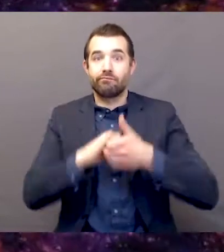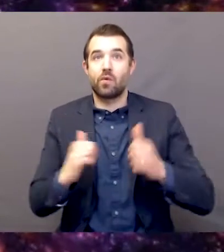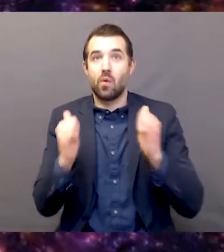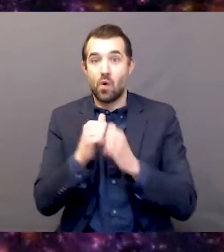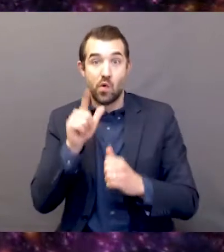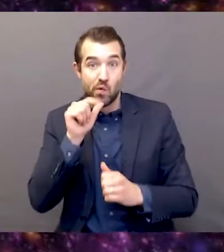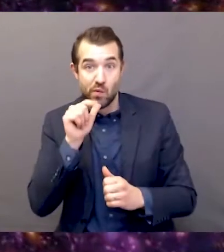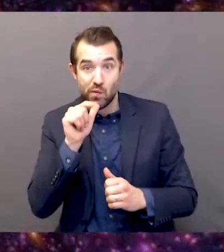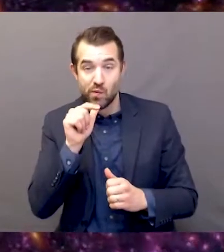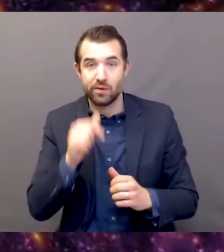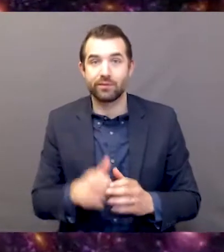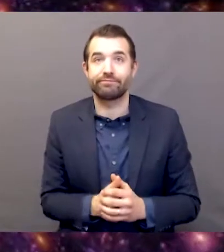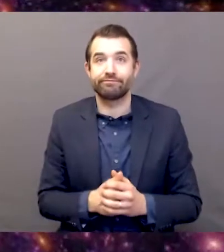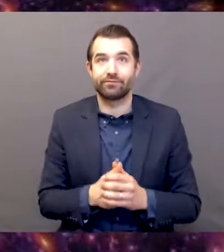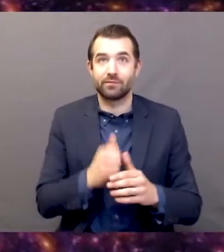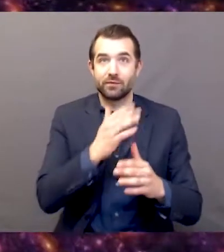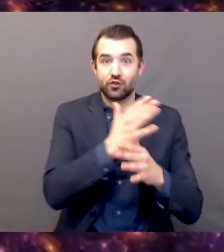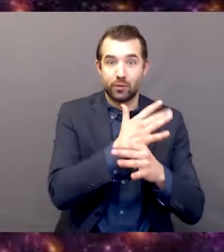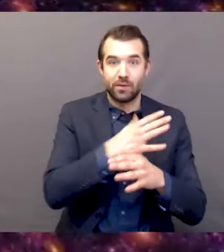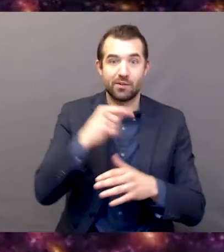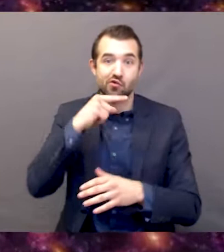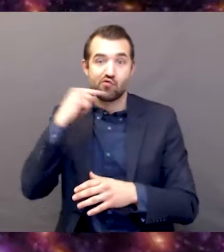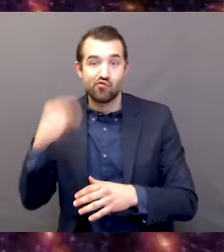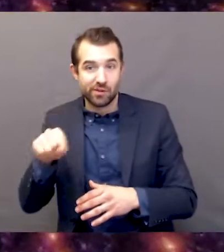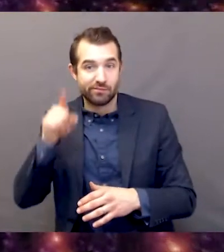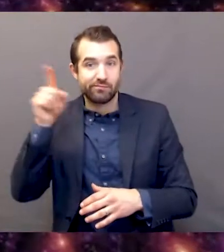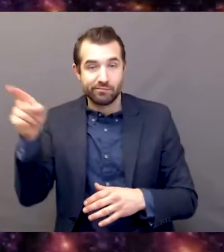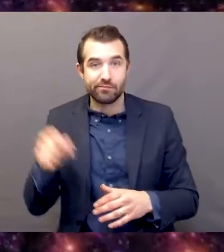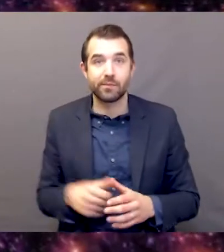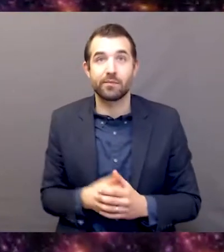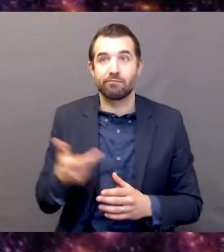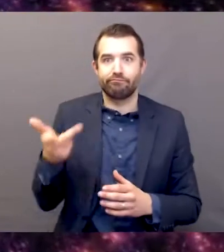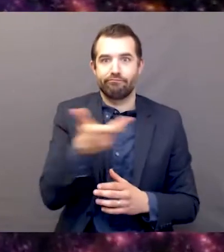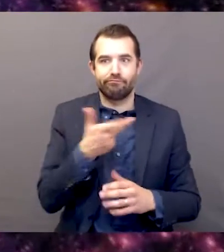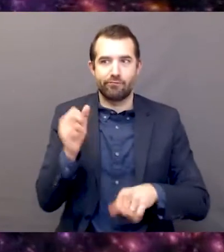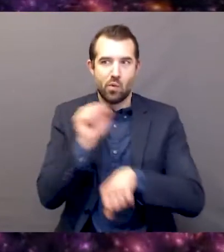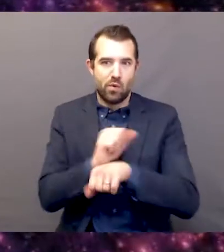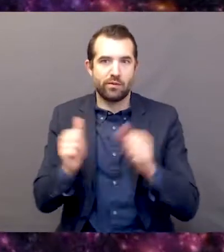collaboration between Germany and Russia. For the Chandra mirror, because the